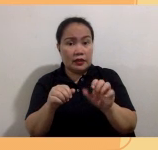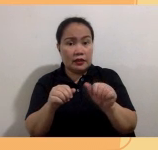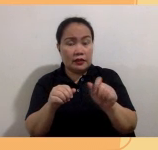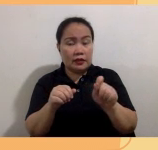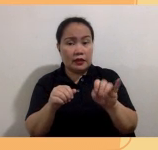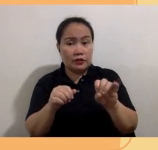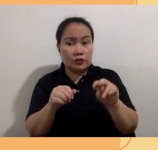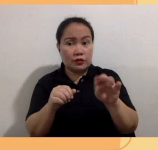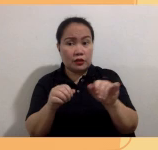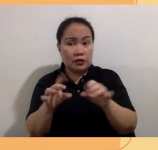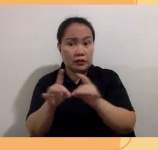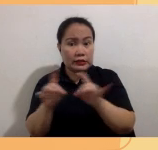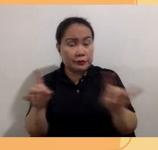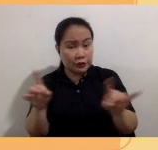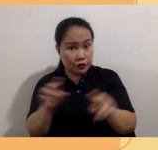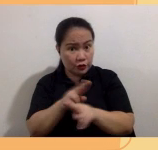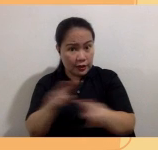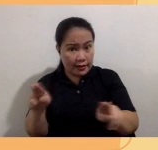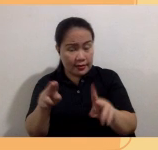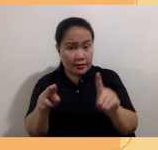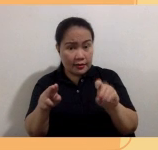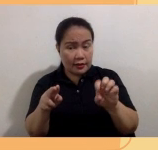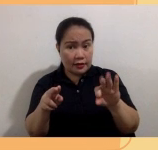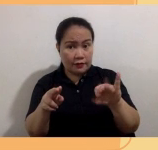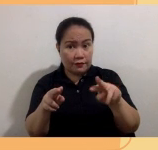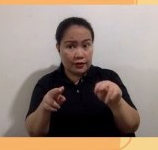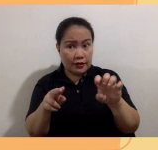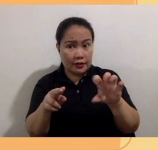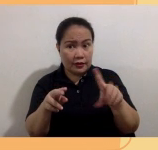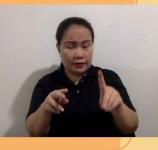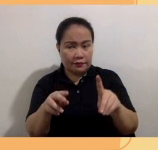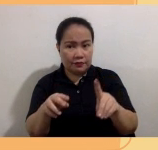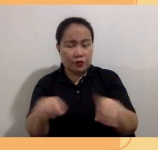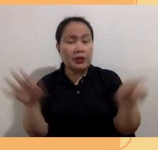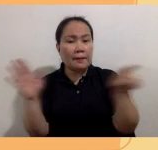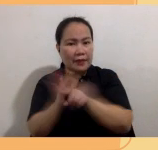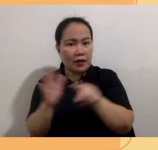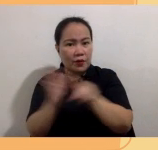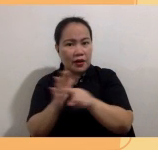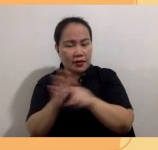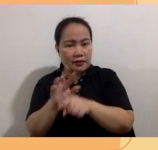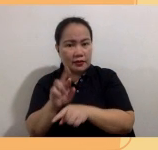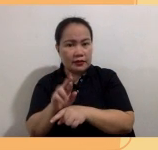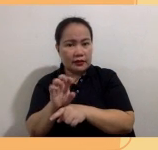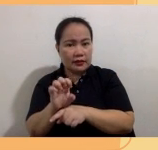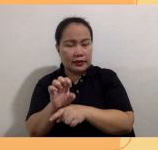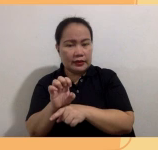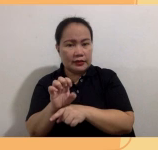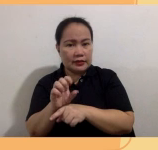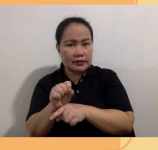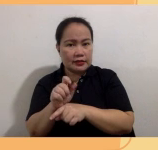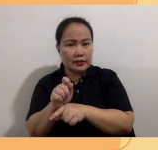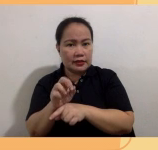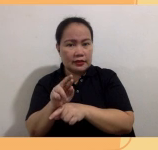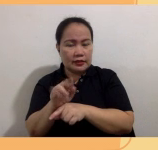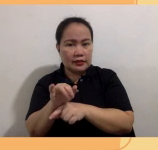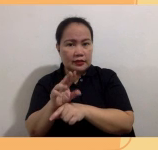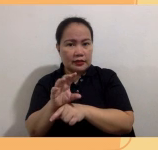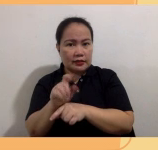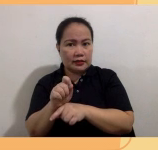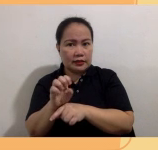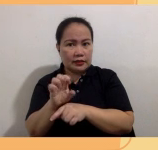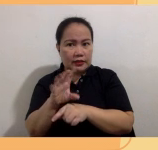So, yun ang iiwasan natin, yung tinatawag nating restricted values. Okay, let us